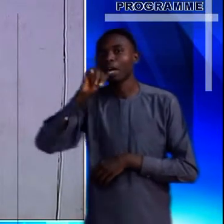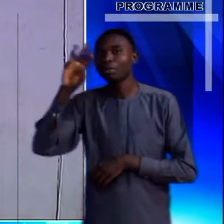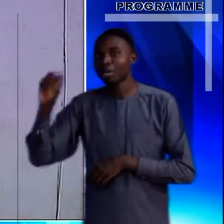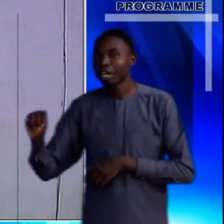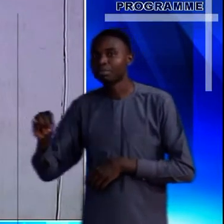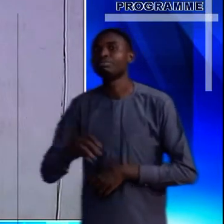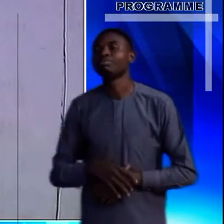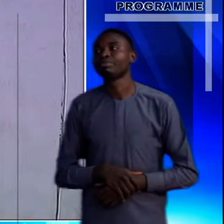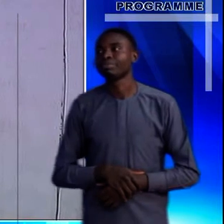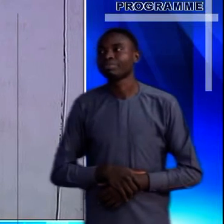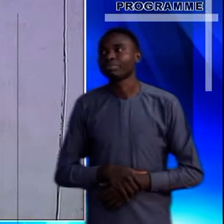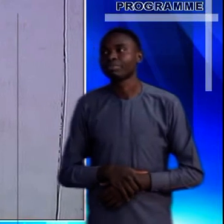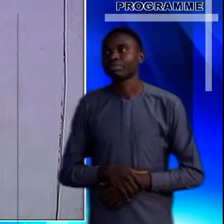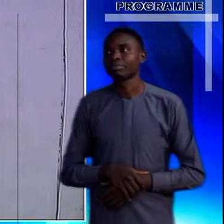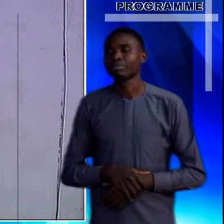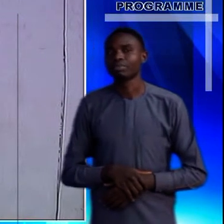This mm means